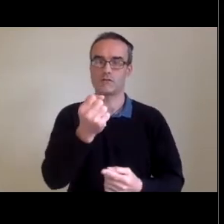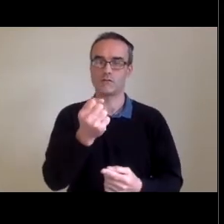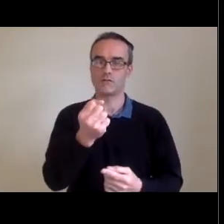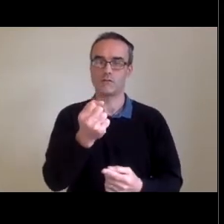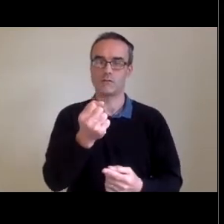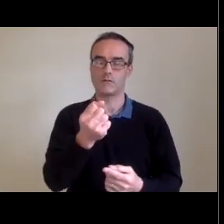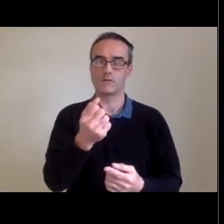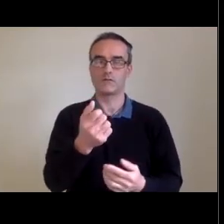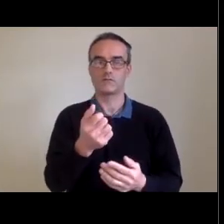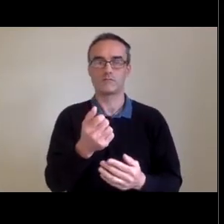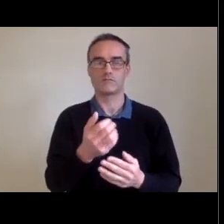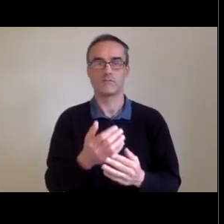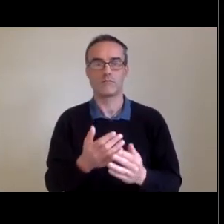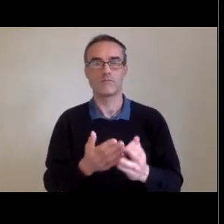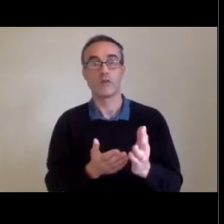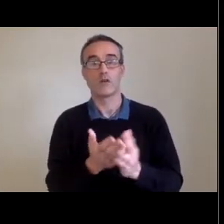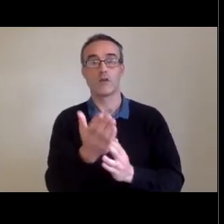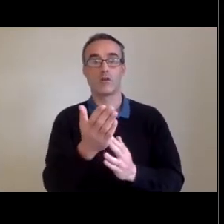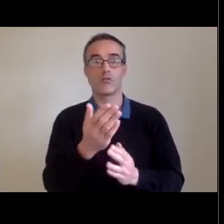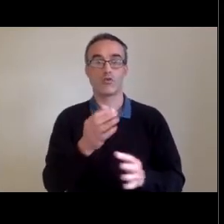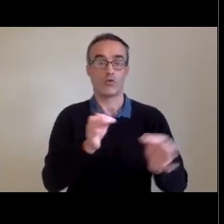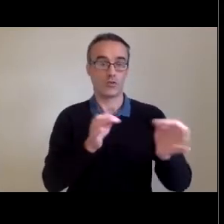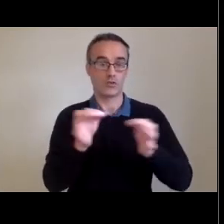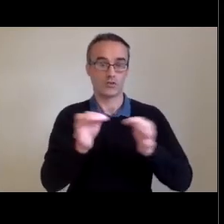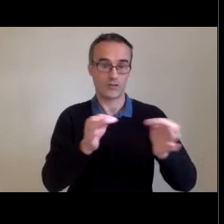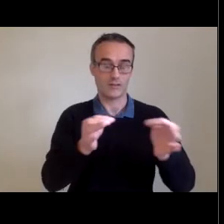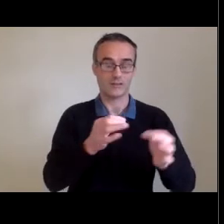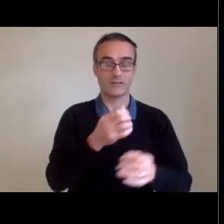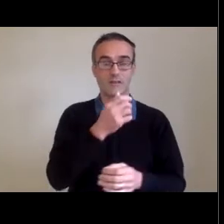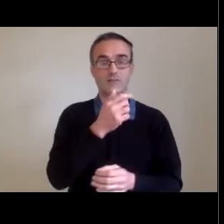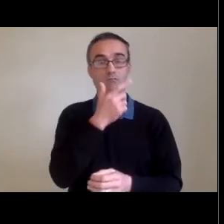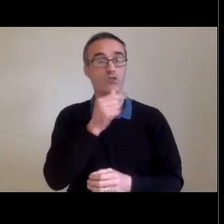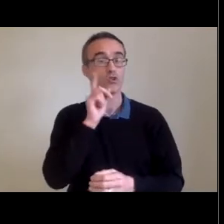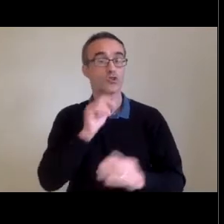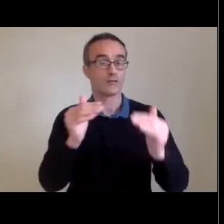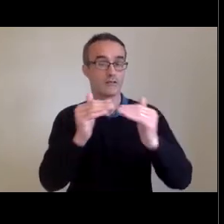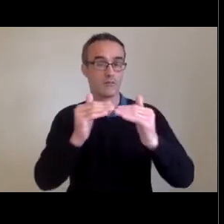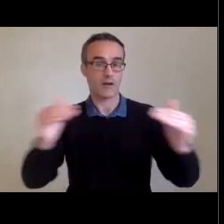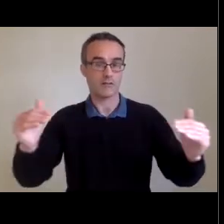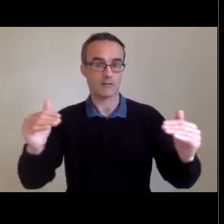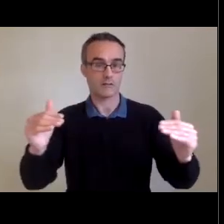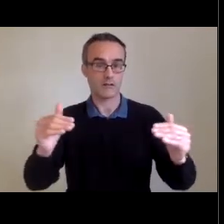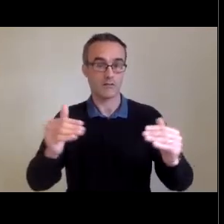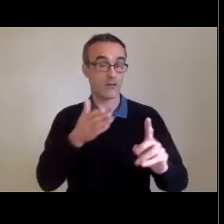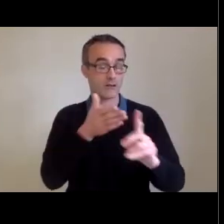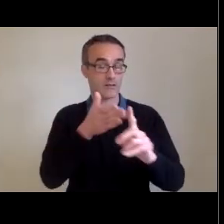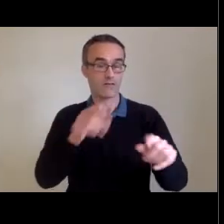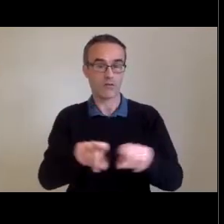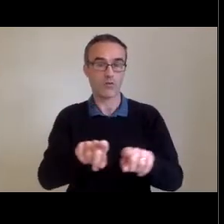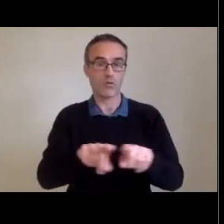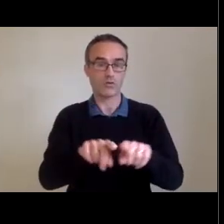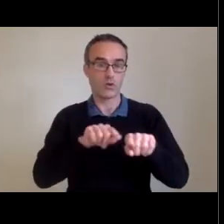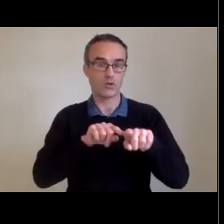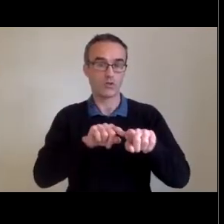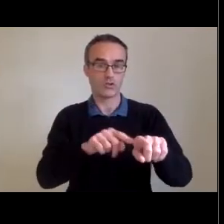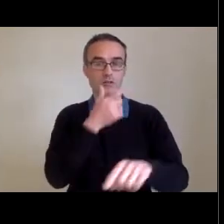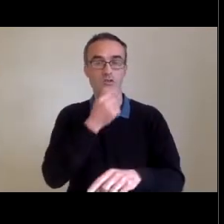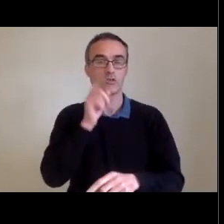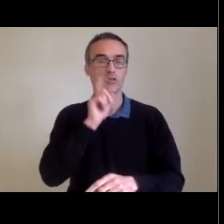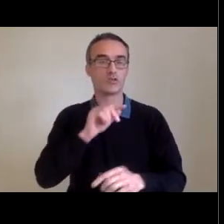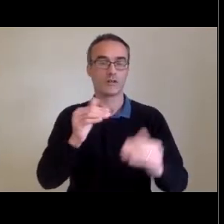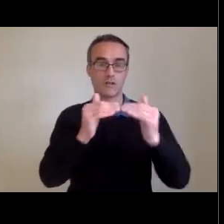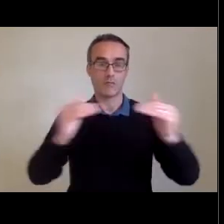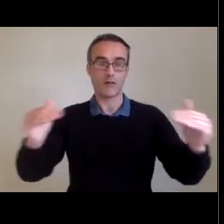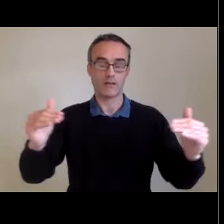it identifies gender parity and tracks gender balance in the following areas: